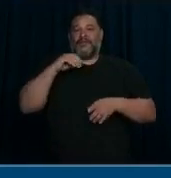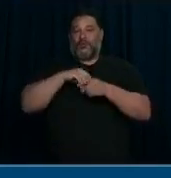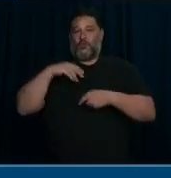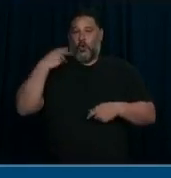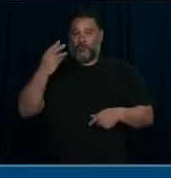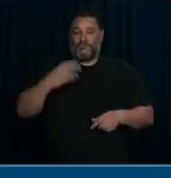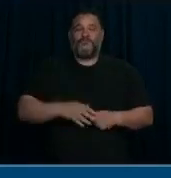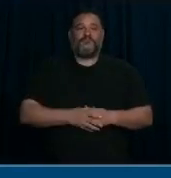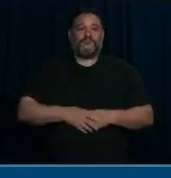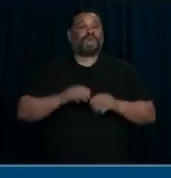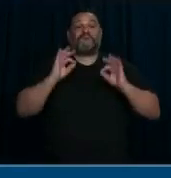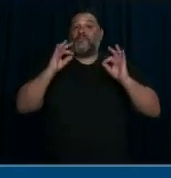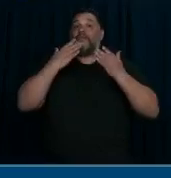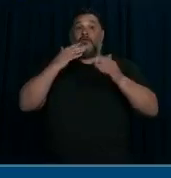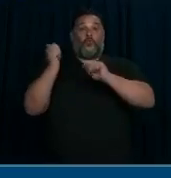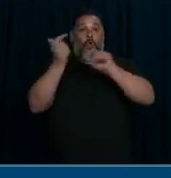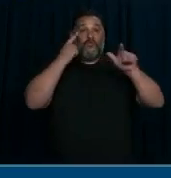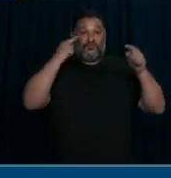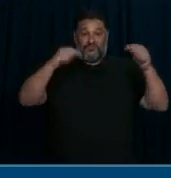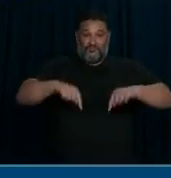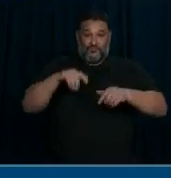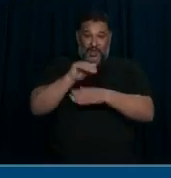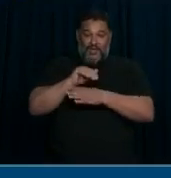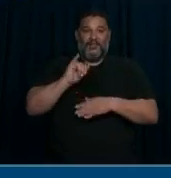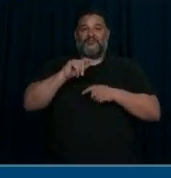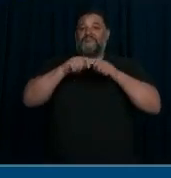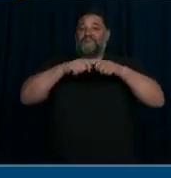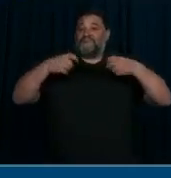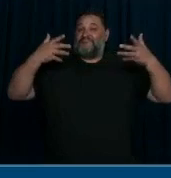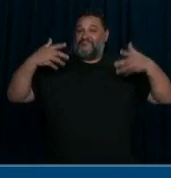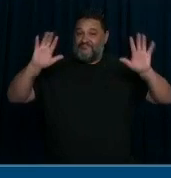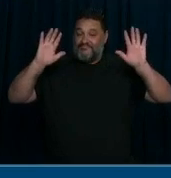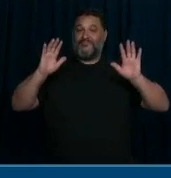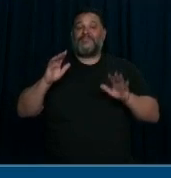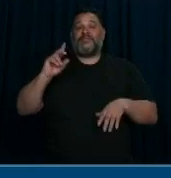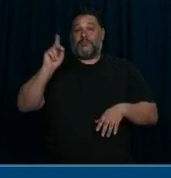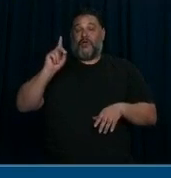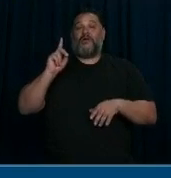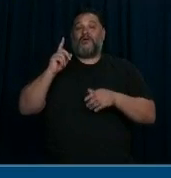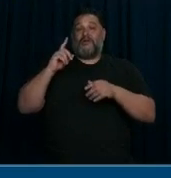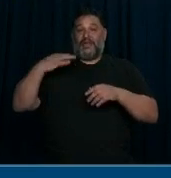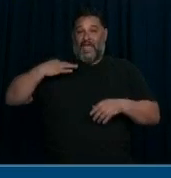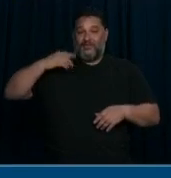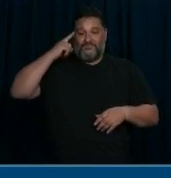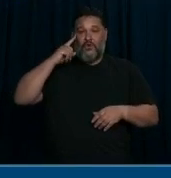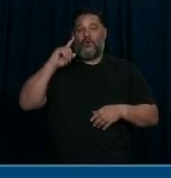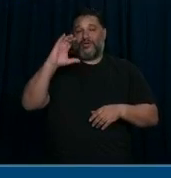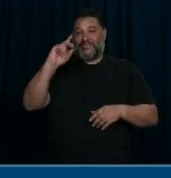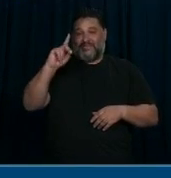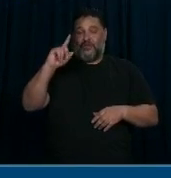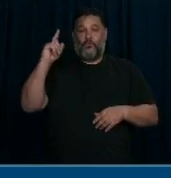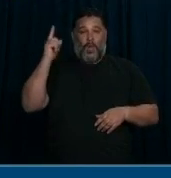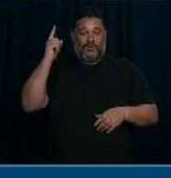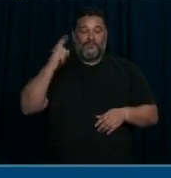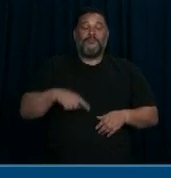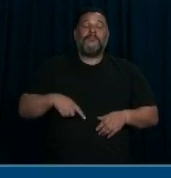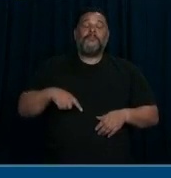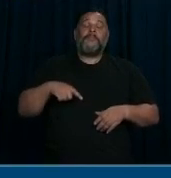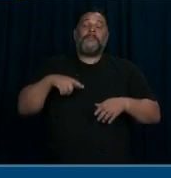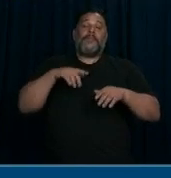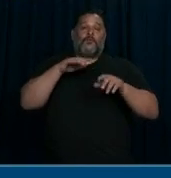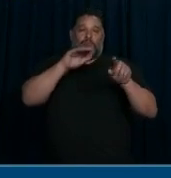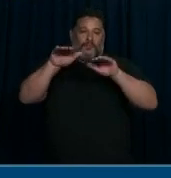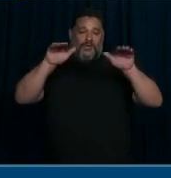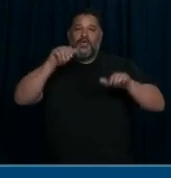for being here tonight. And this wraps today's debate with the Democratic candidates for Arizona Congressional District 1. As a reminder, the